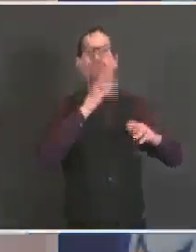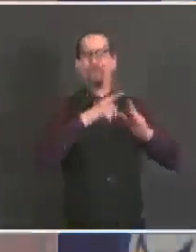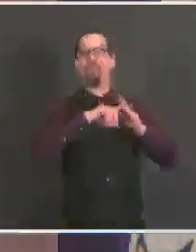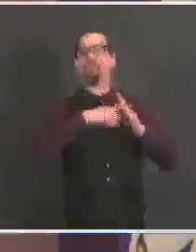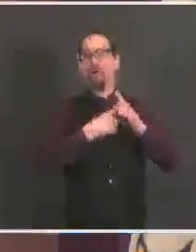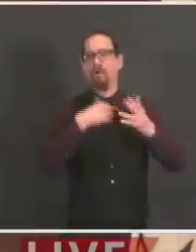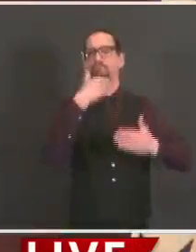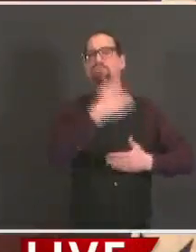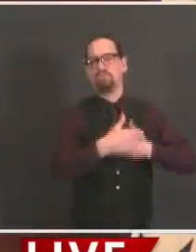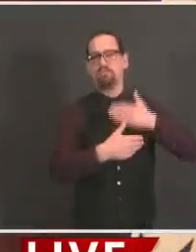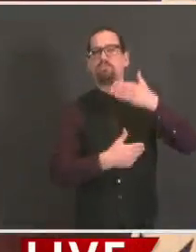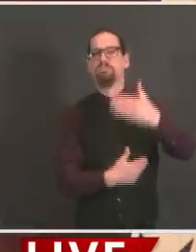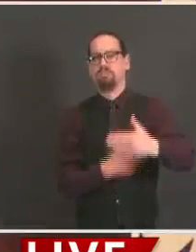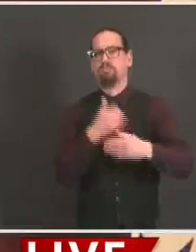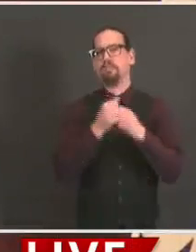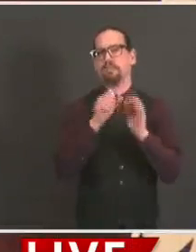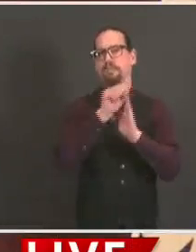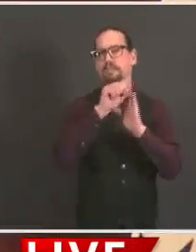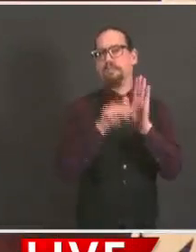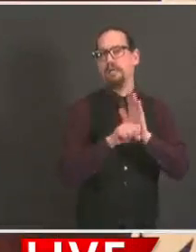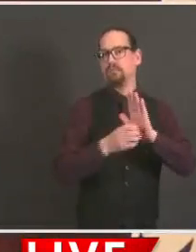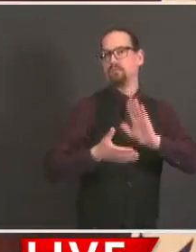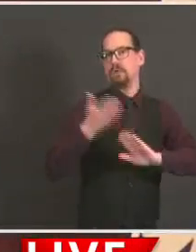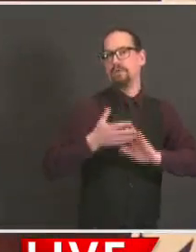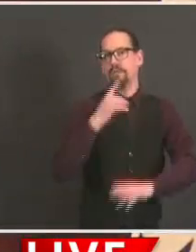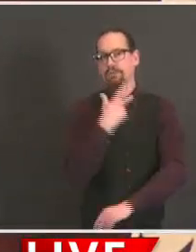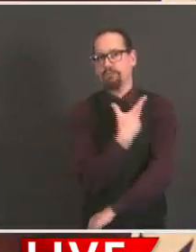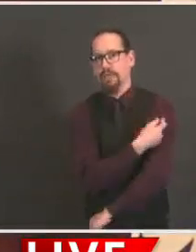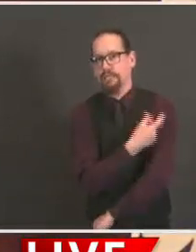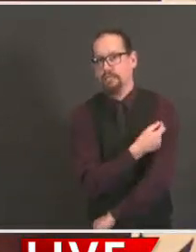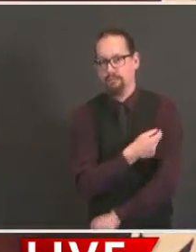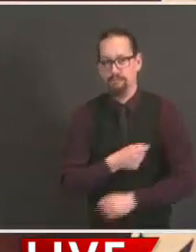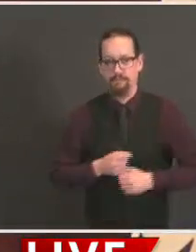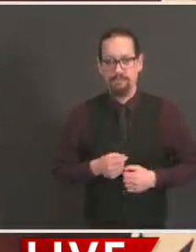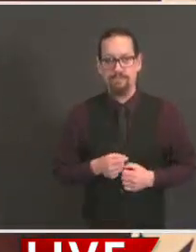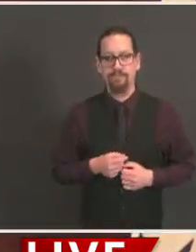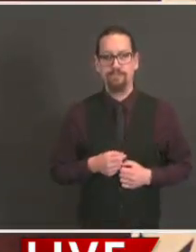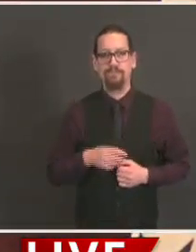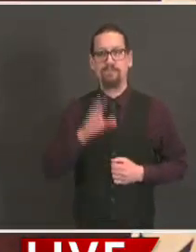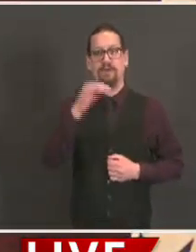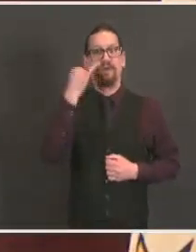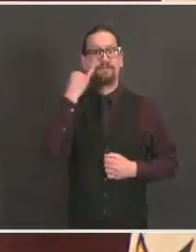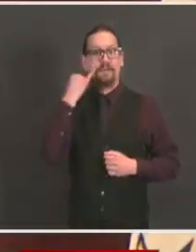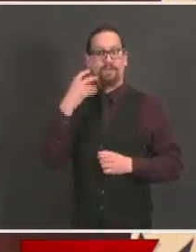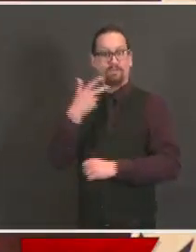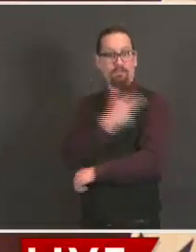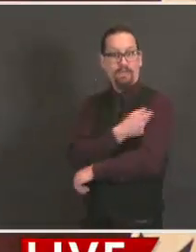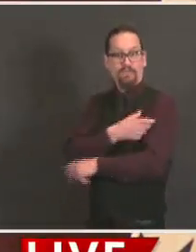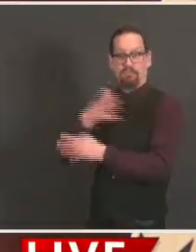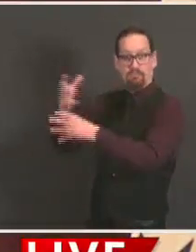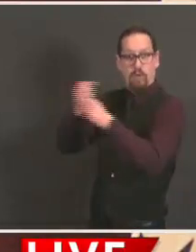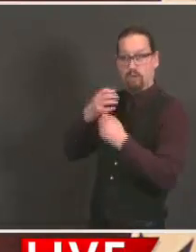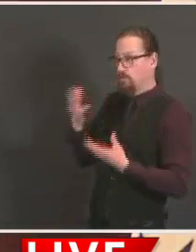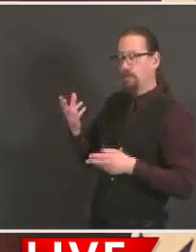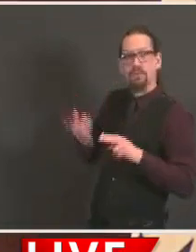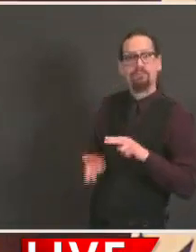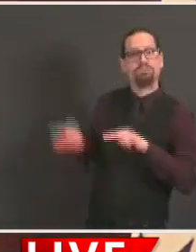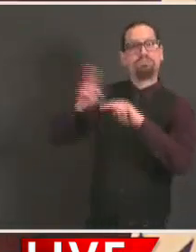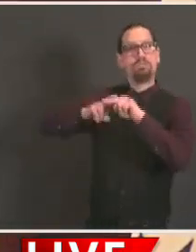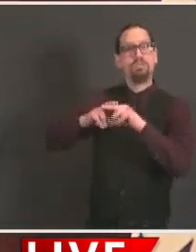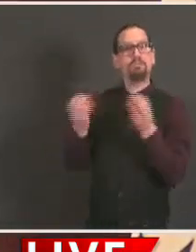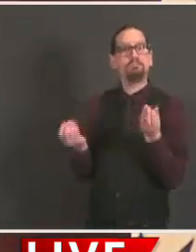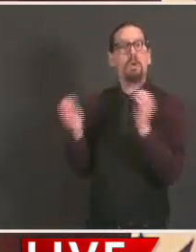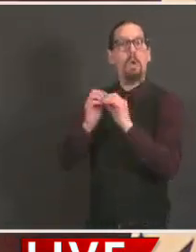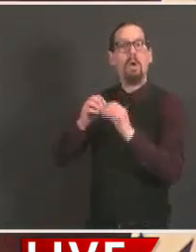surge quickly. If we suddenly get additional vaccines, we will have these large sites,